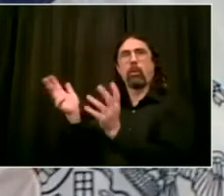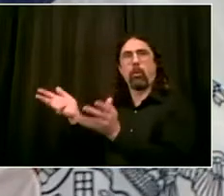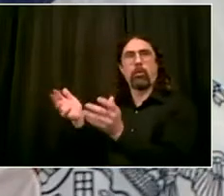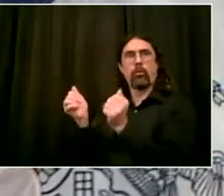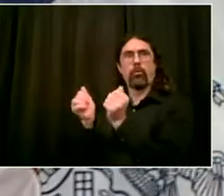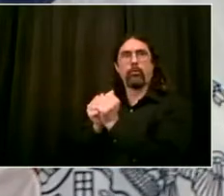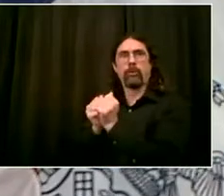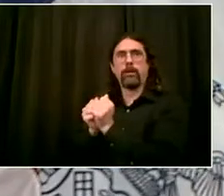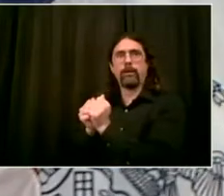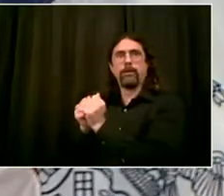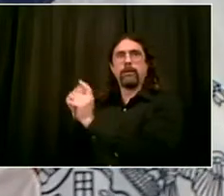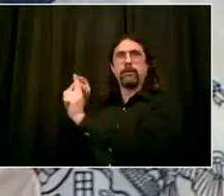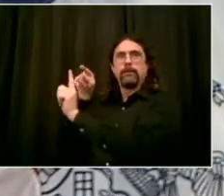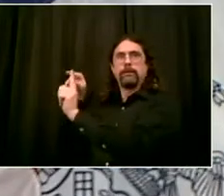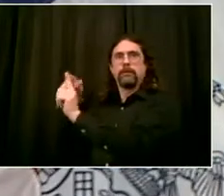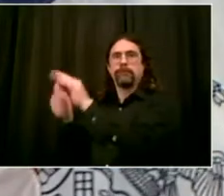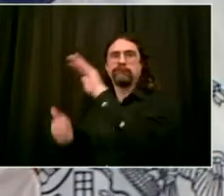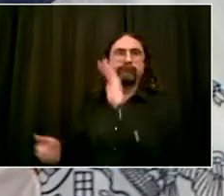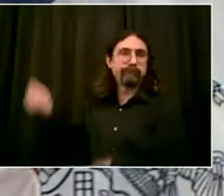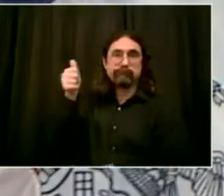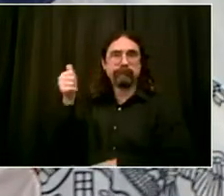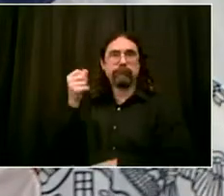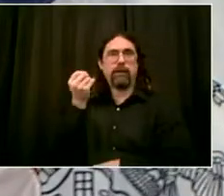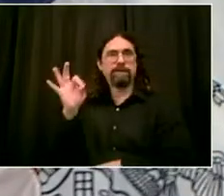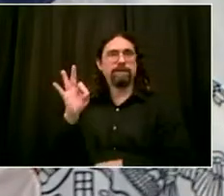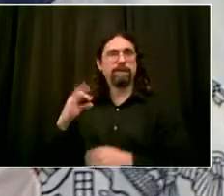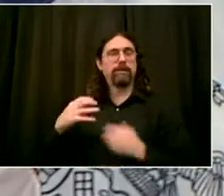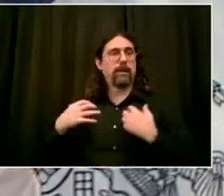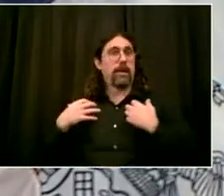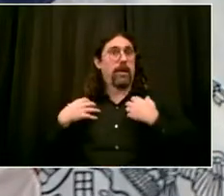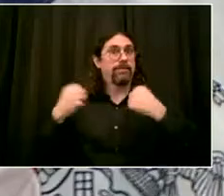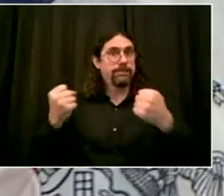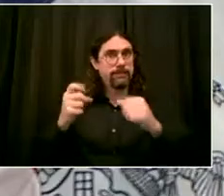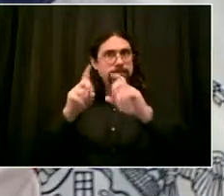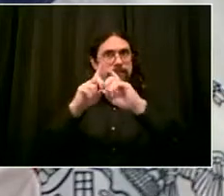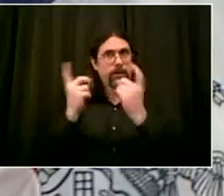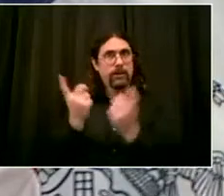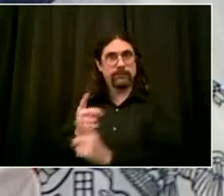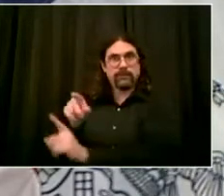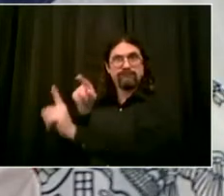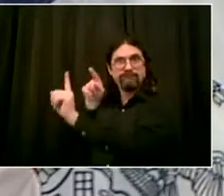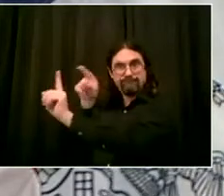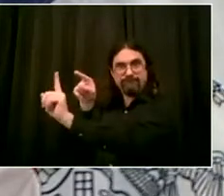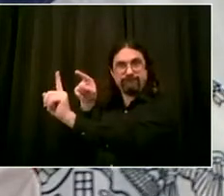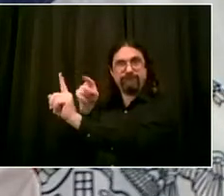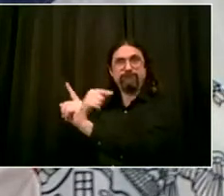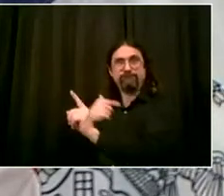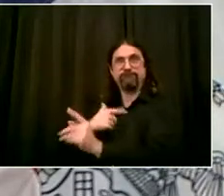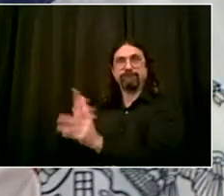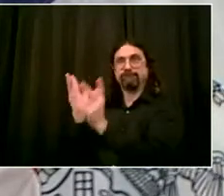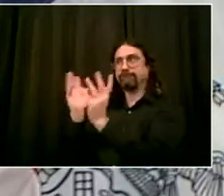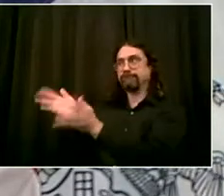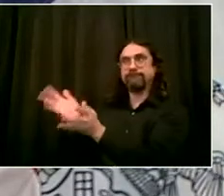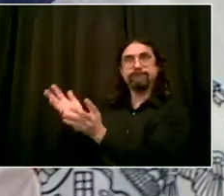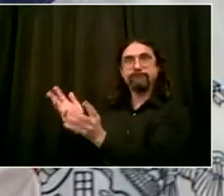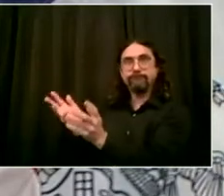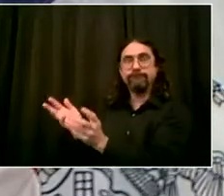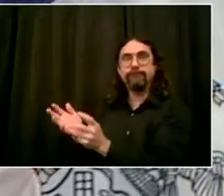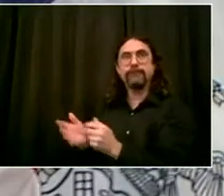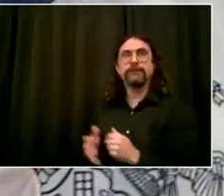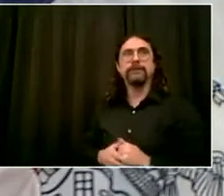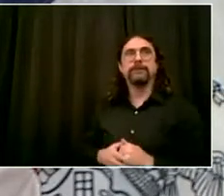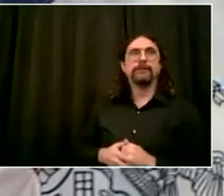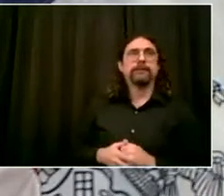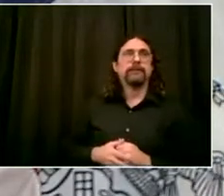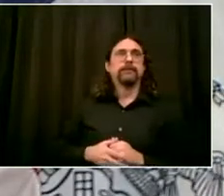you to increase money to opne if there is a second wave um you know God for that there are increased deps because of